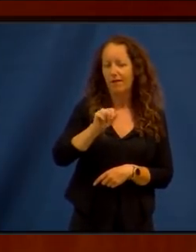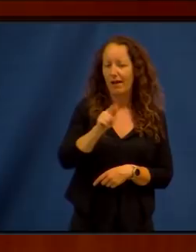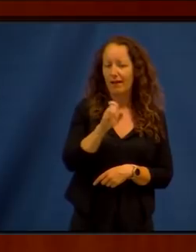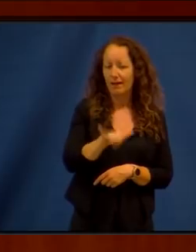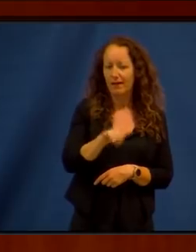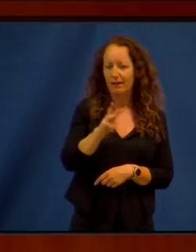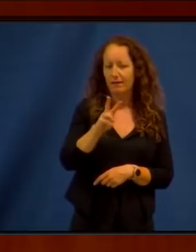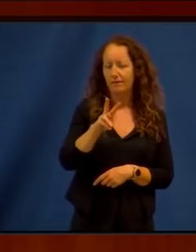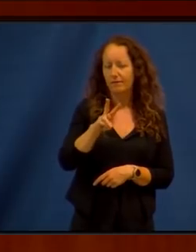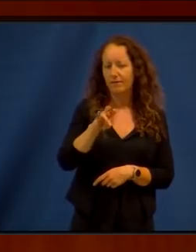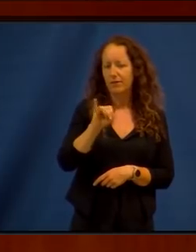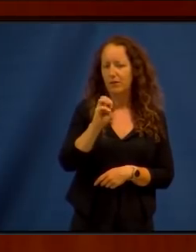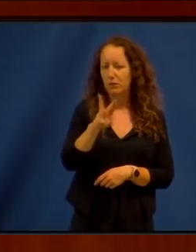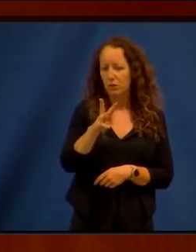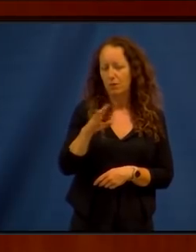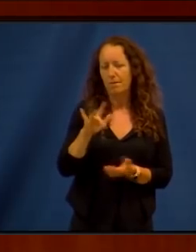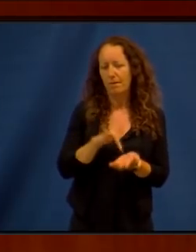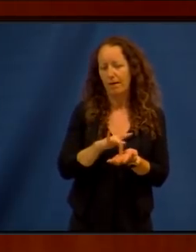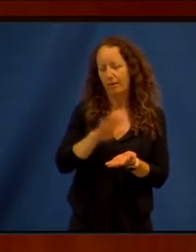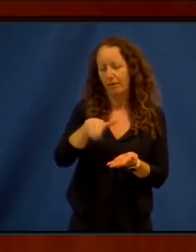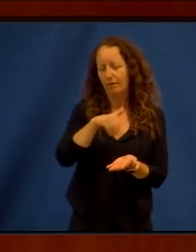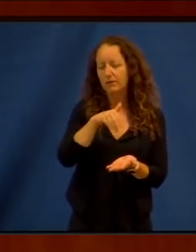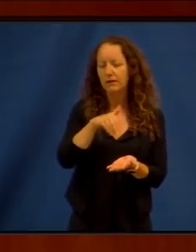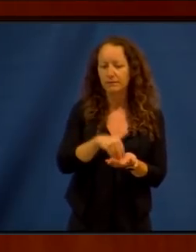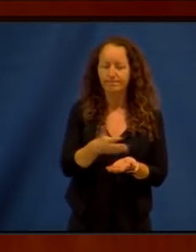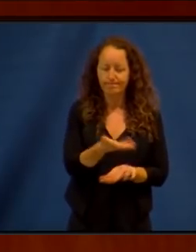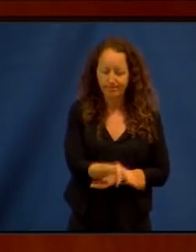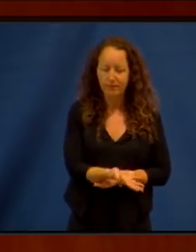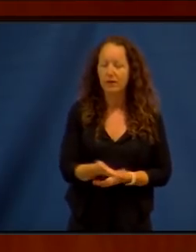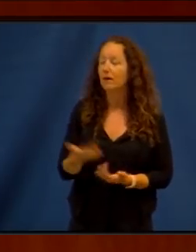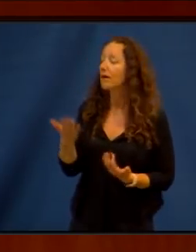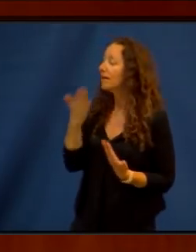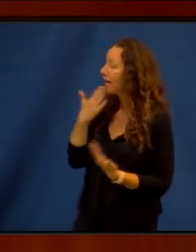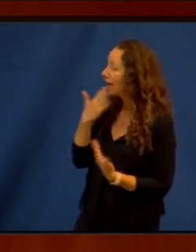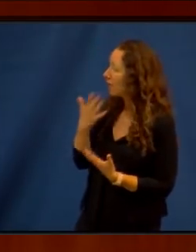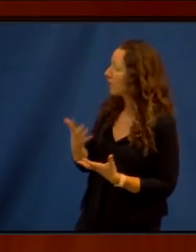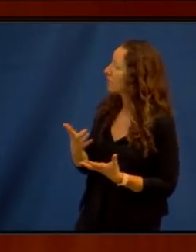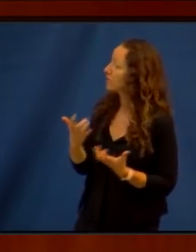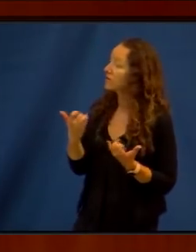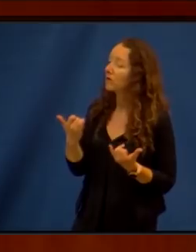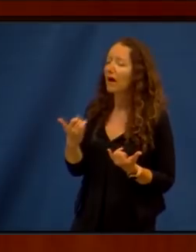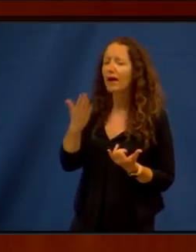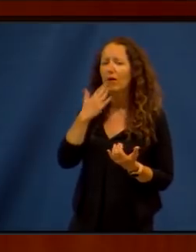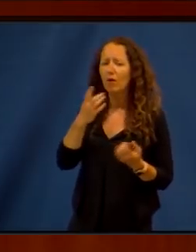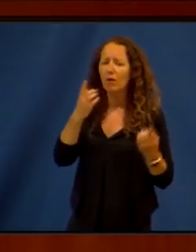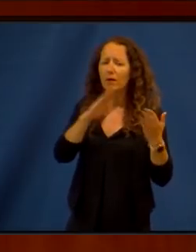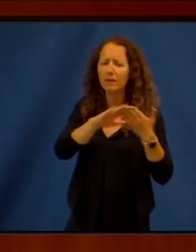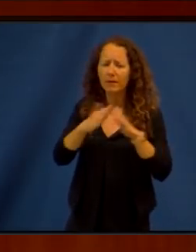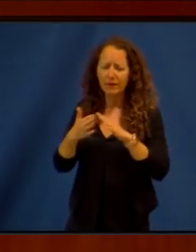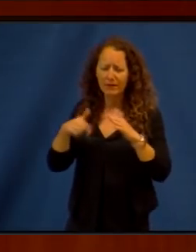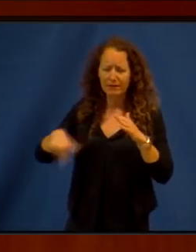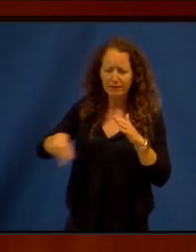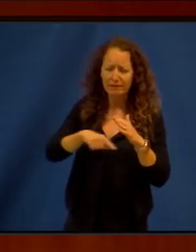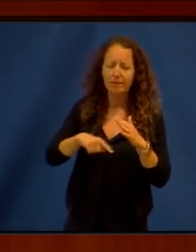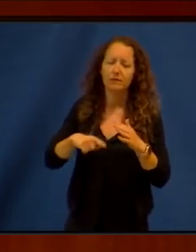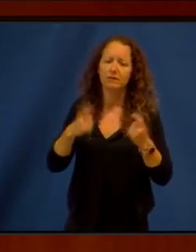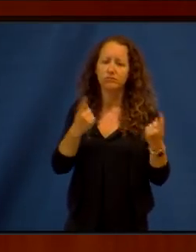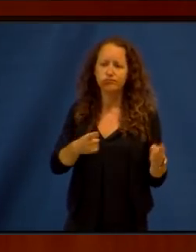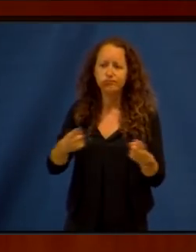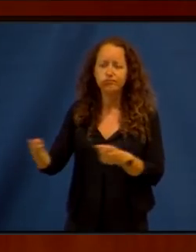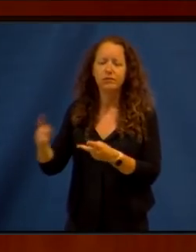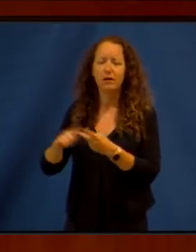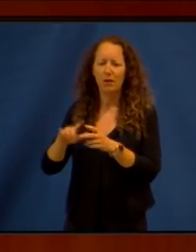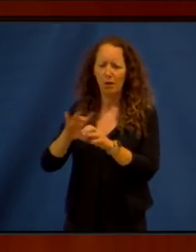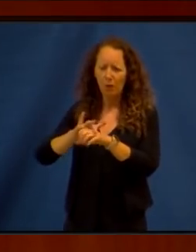up. Again, with so much happening in the communities and so much that's happening around the world, one of the things that